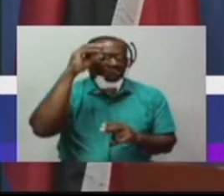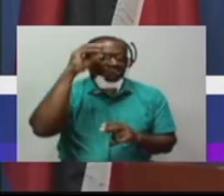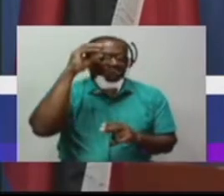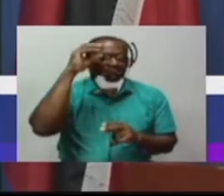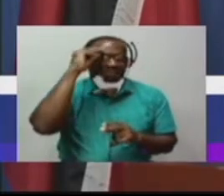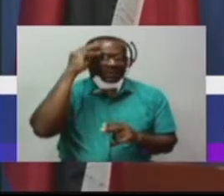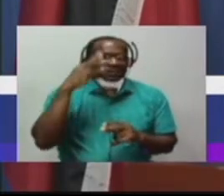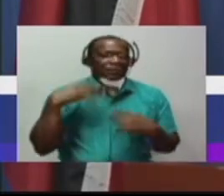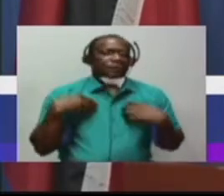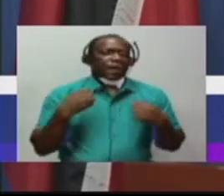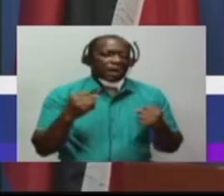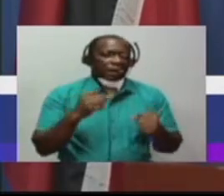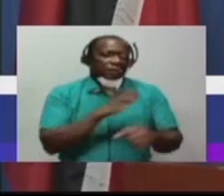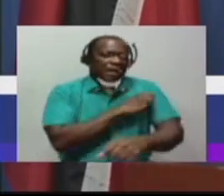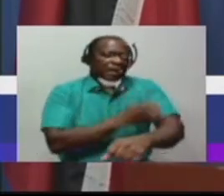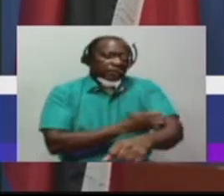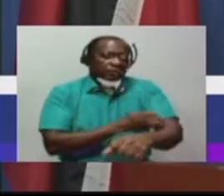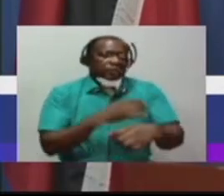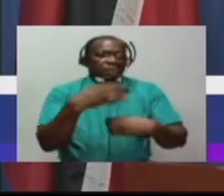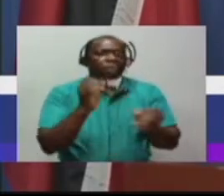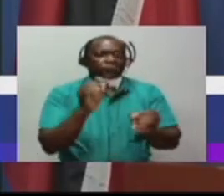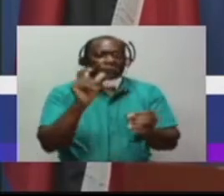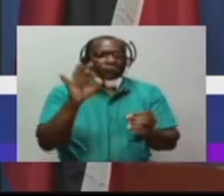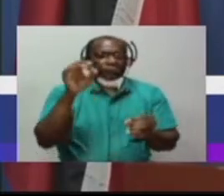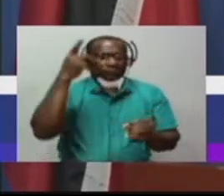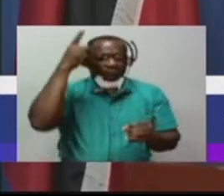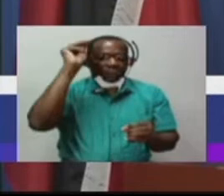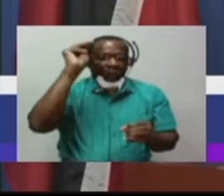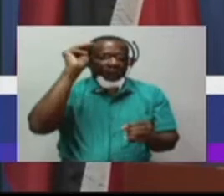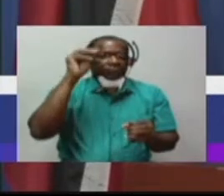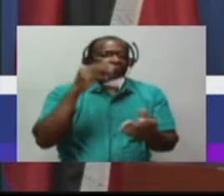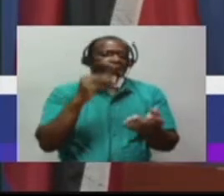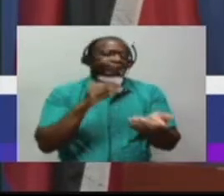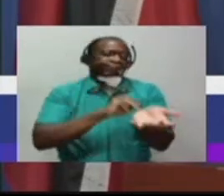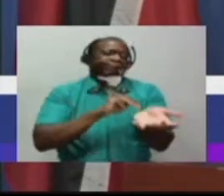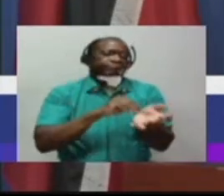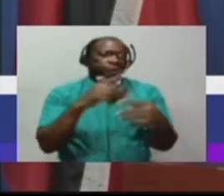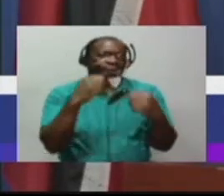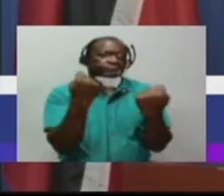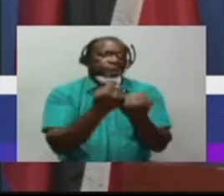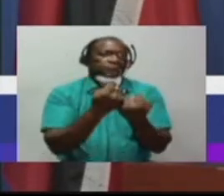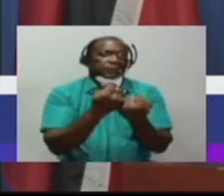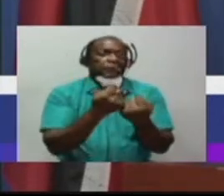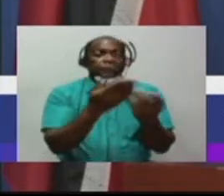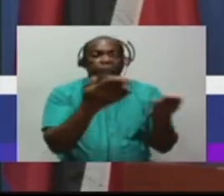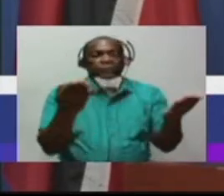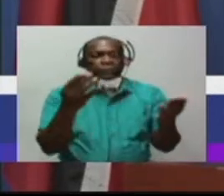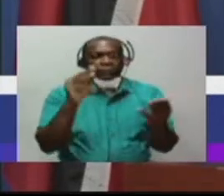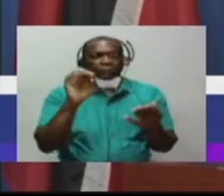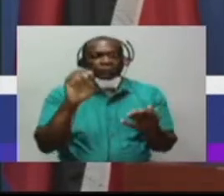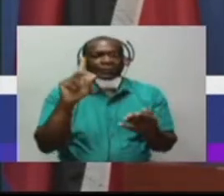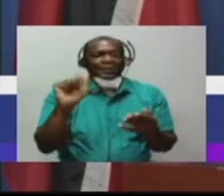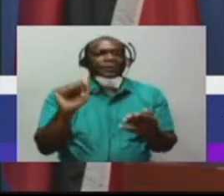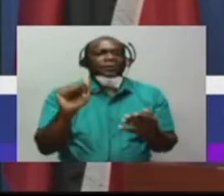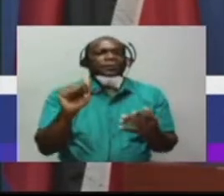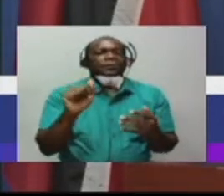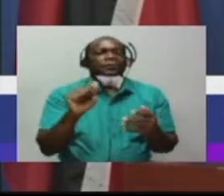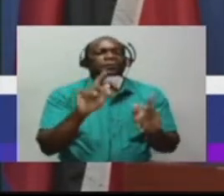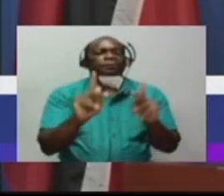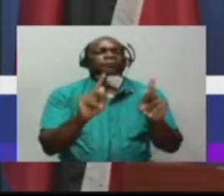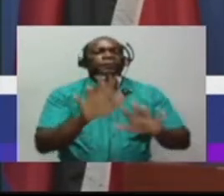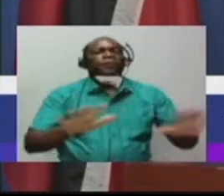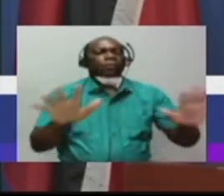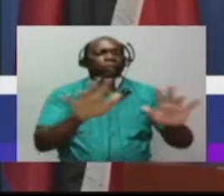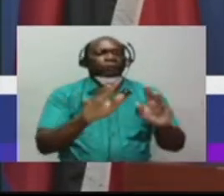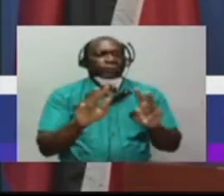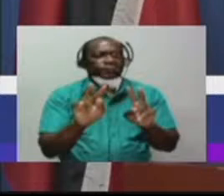Office of the Prime Minister, the medical team. Good afternoon to members of the media and the viewing and listening population of